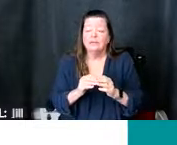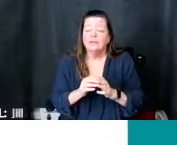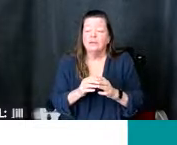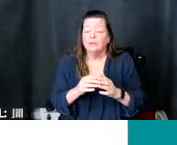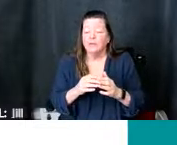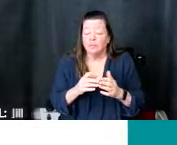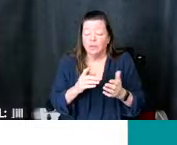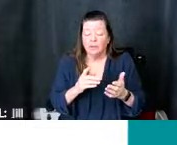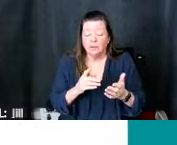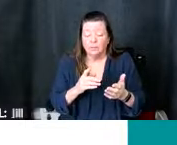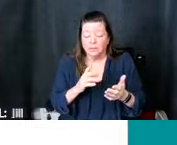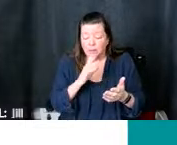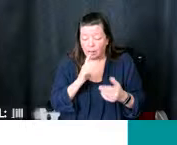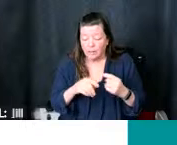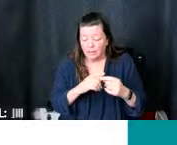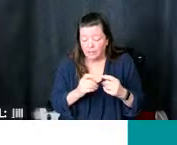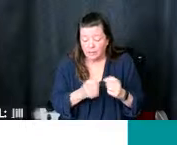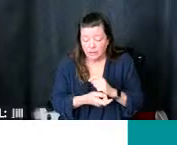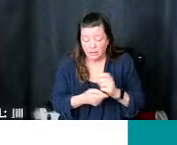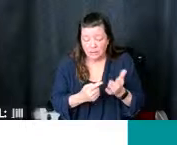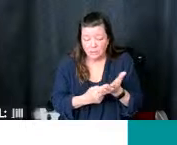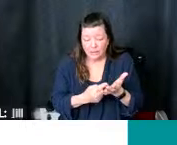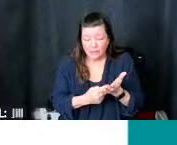and then we will begin to